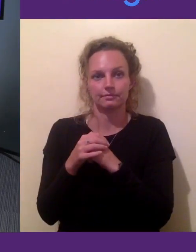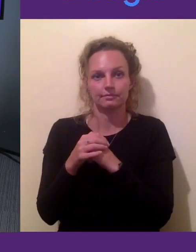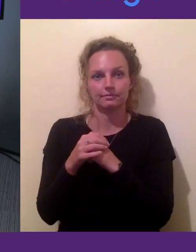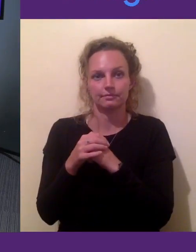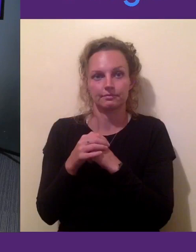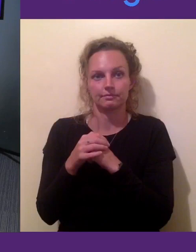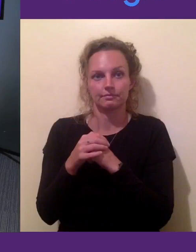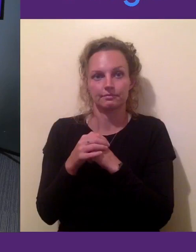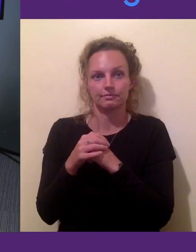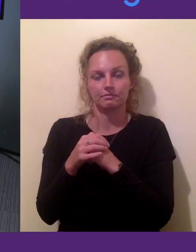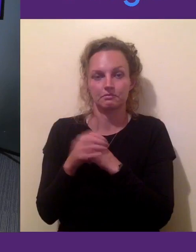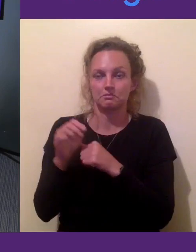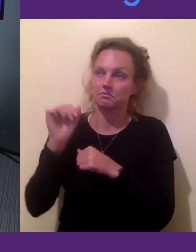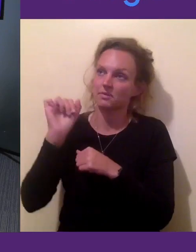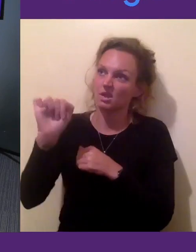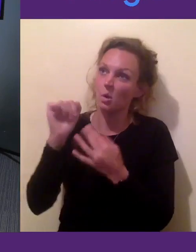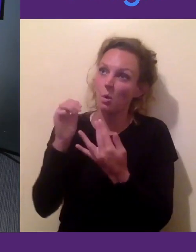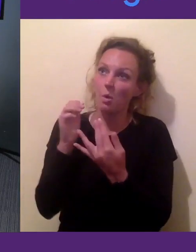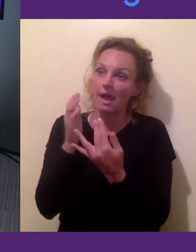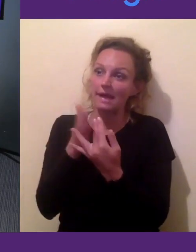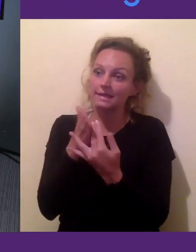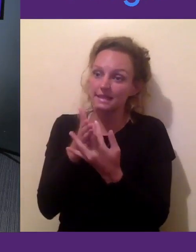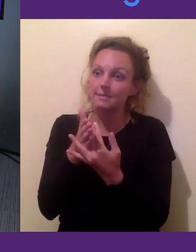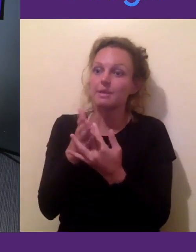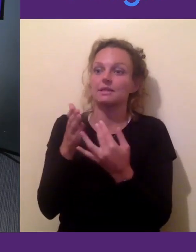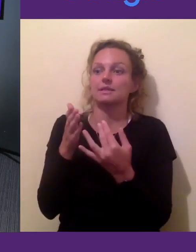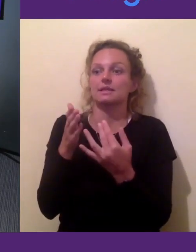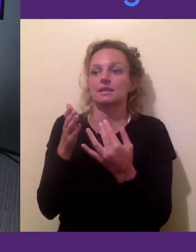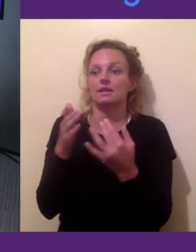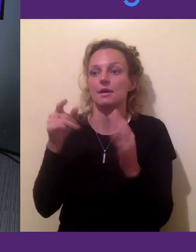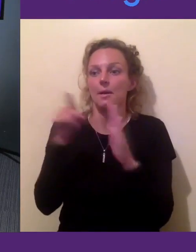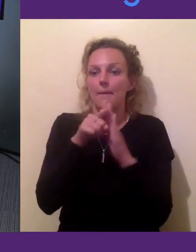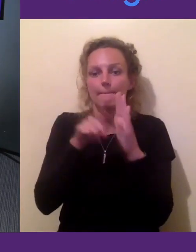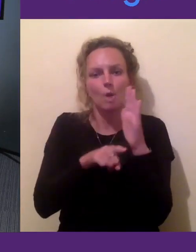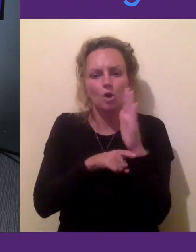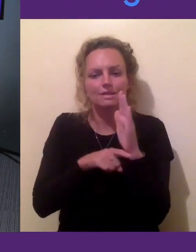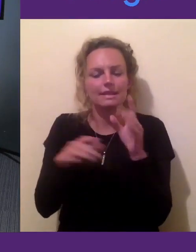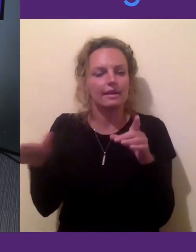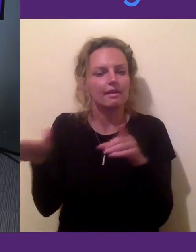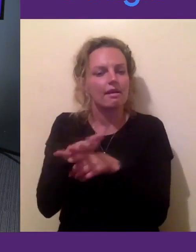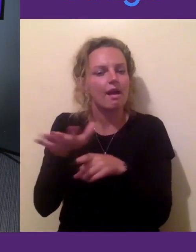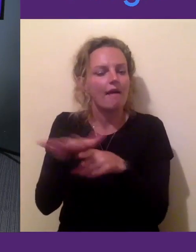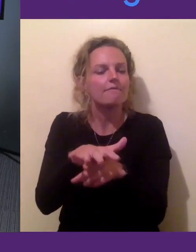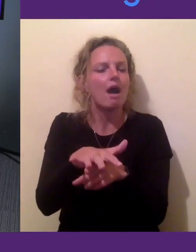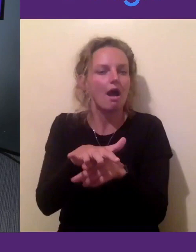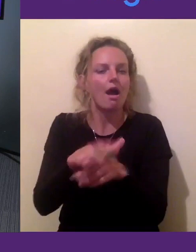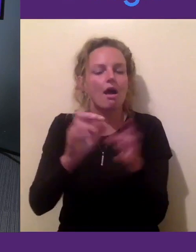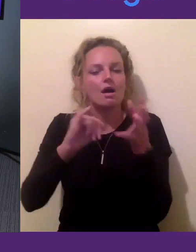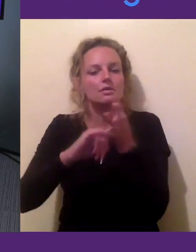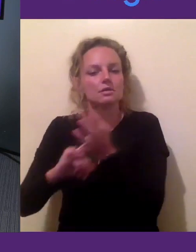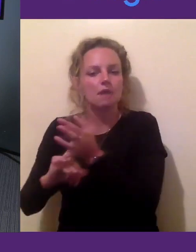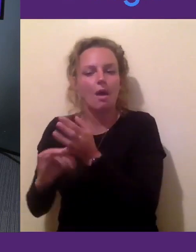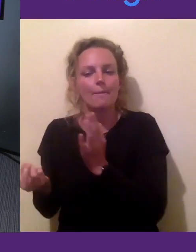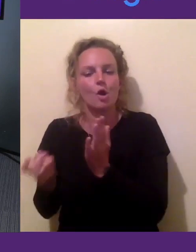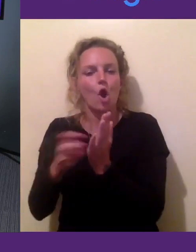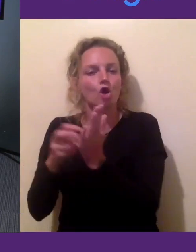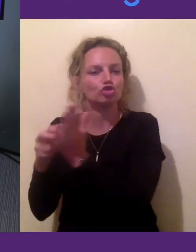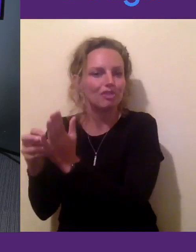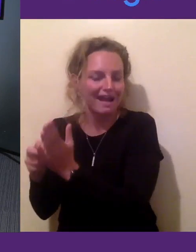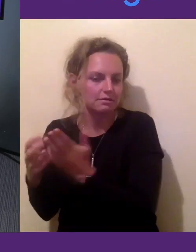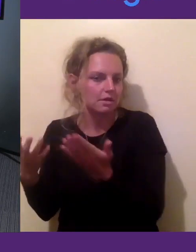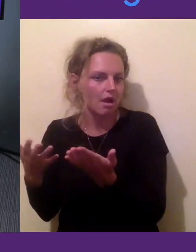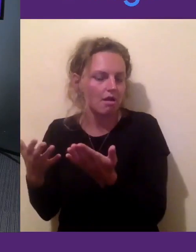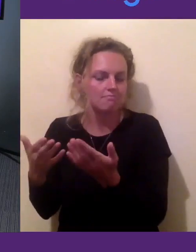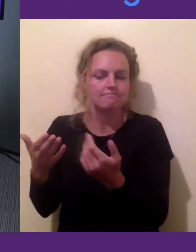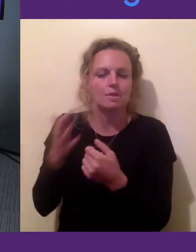may cover people like contractors or subcontractors, especially in the design and innovation field. Does